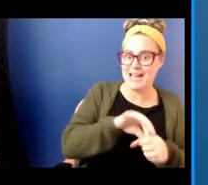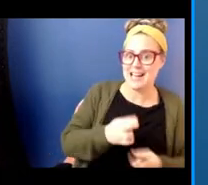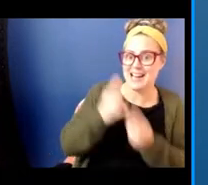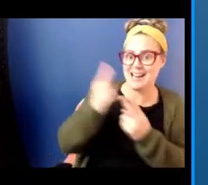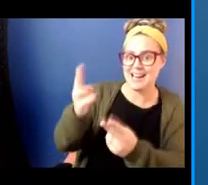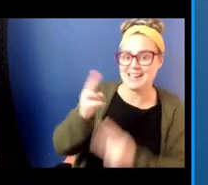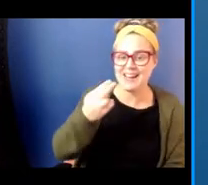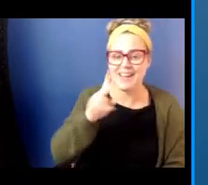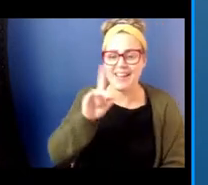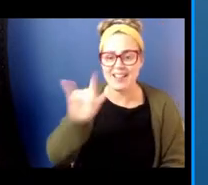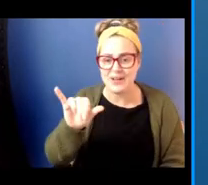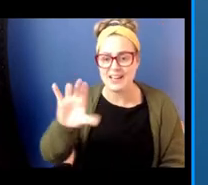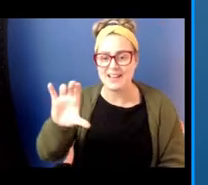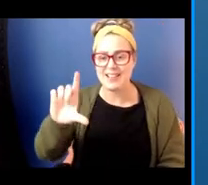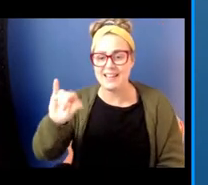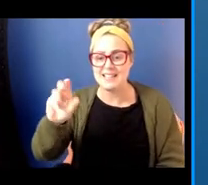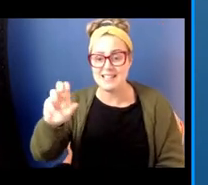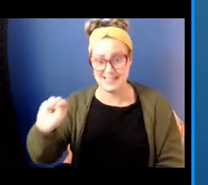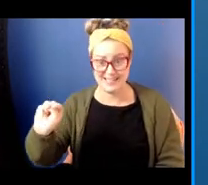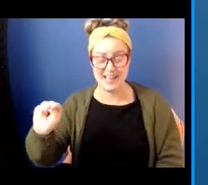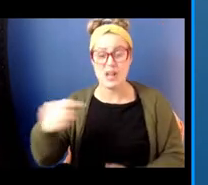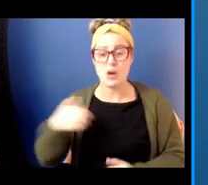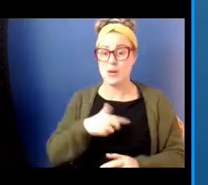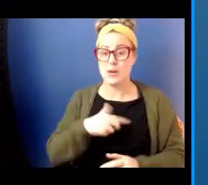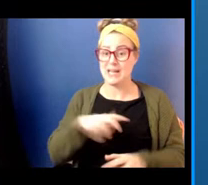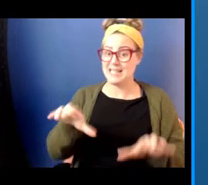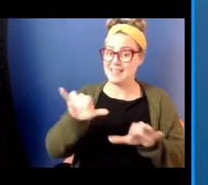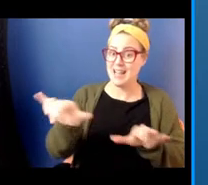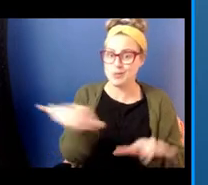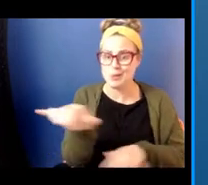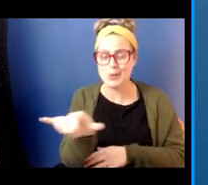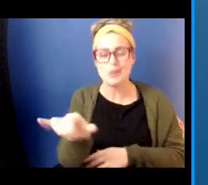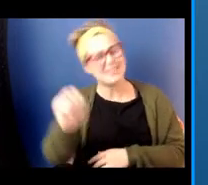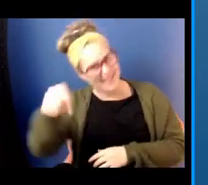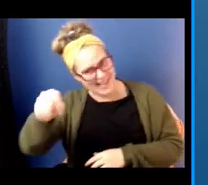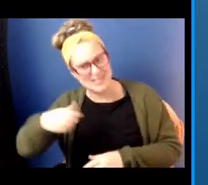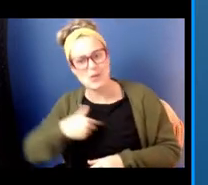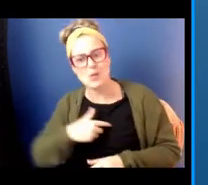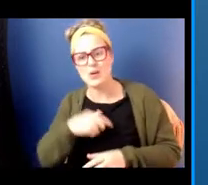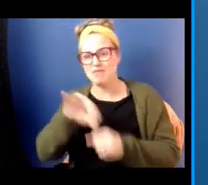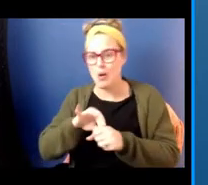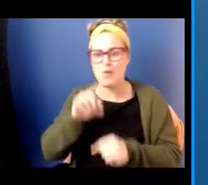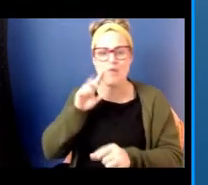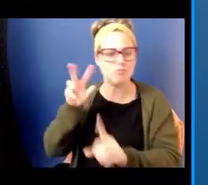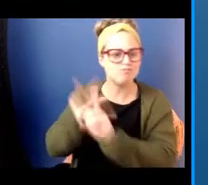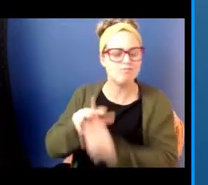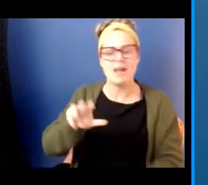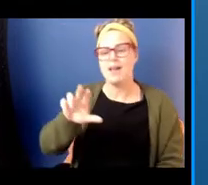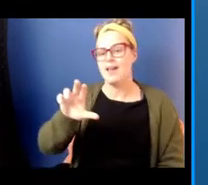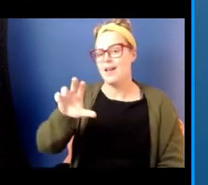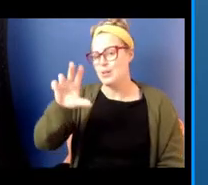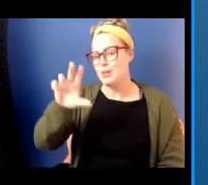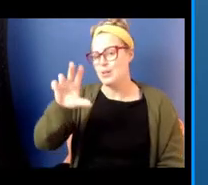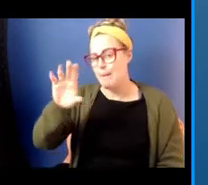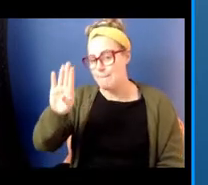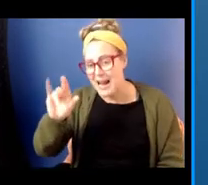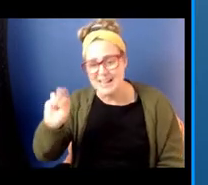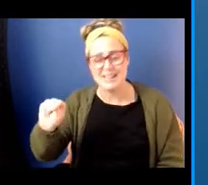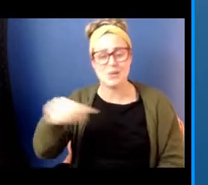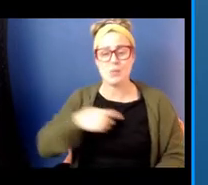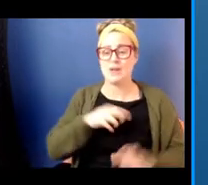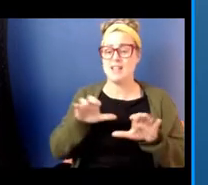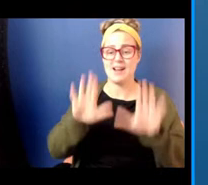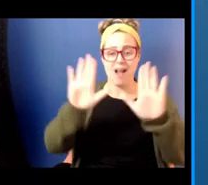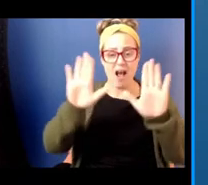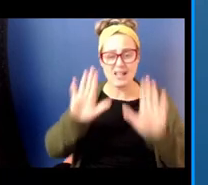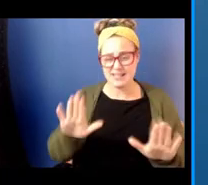and yes we got Joe Biden and Kamala yes we have done some awesome things and God knows if I had more time I'll tell you